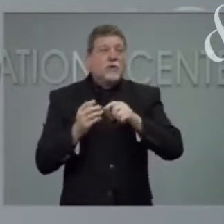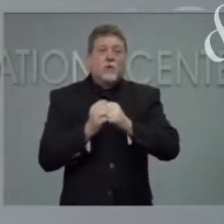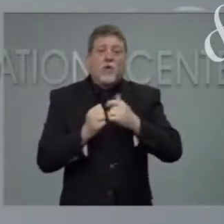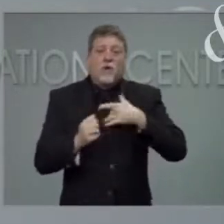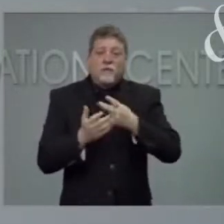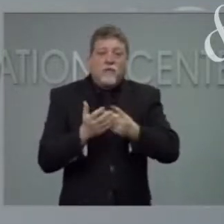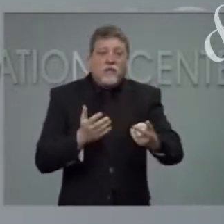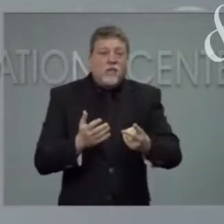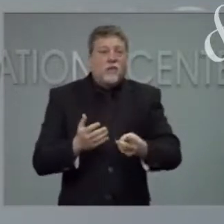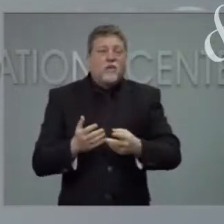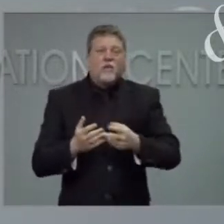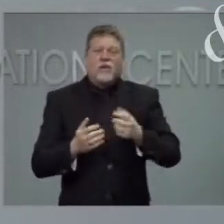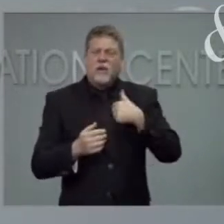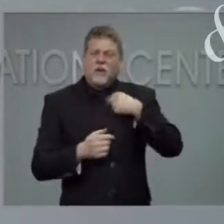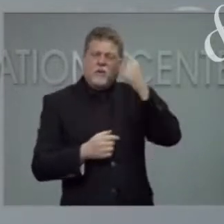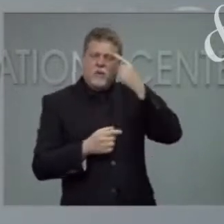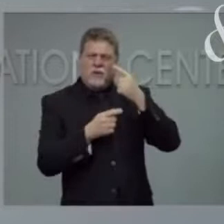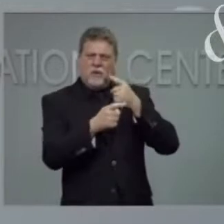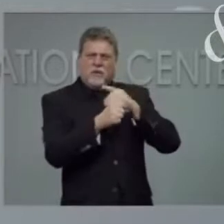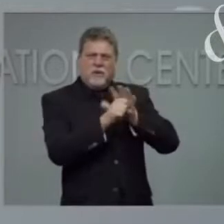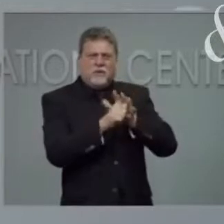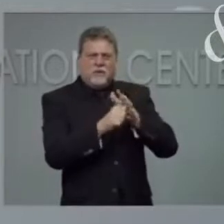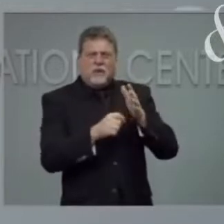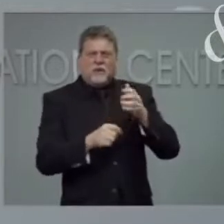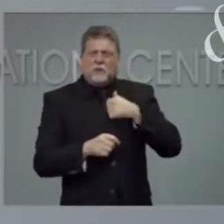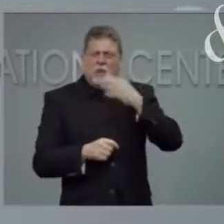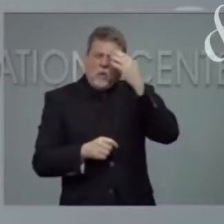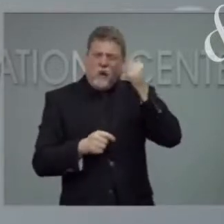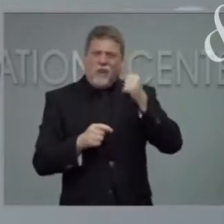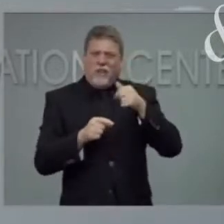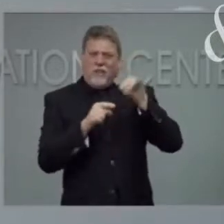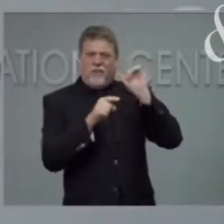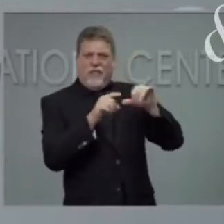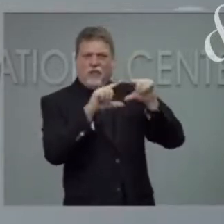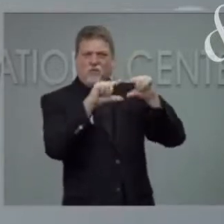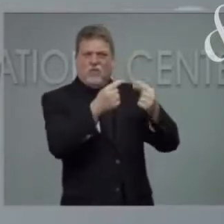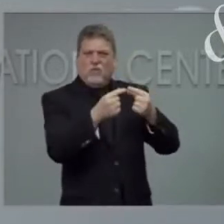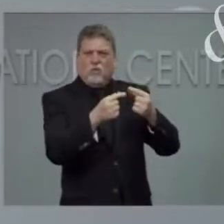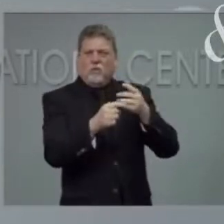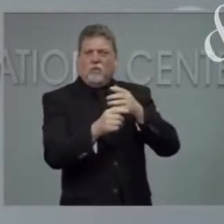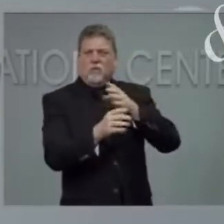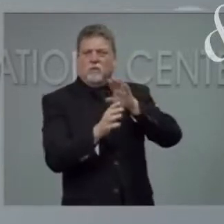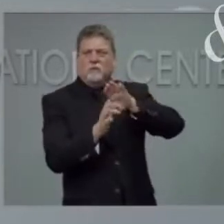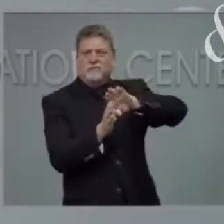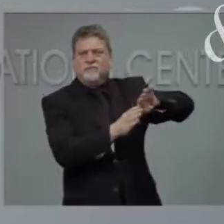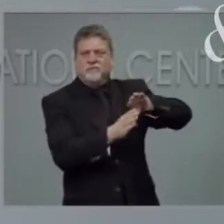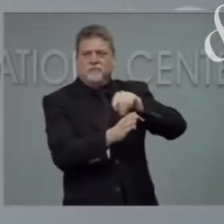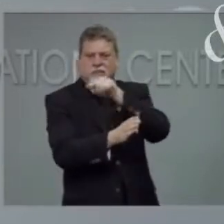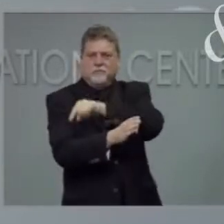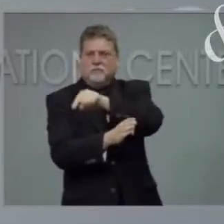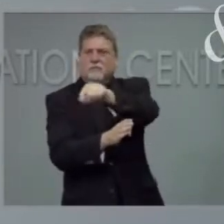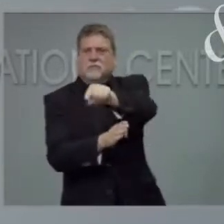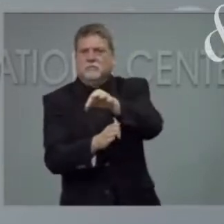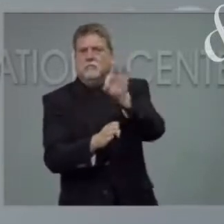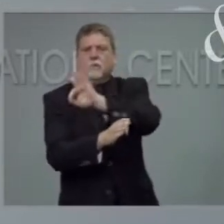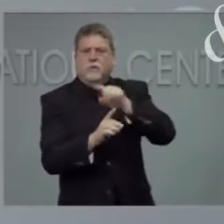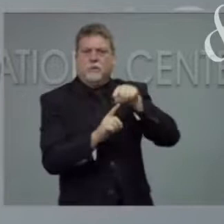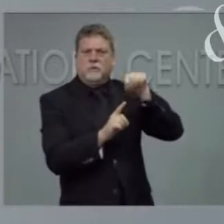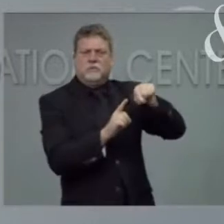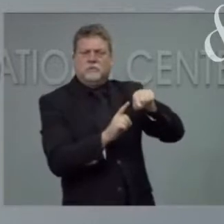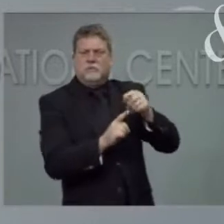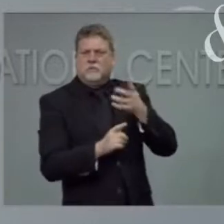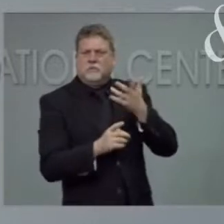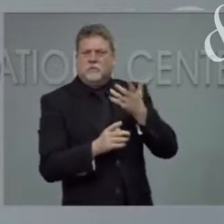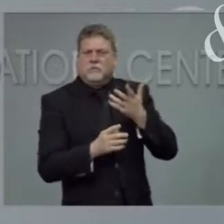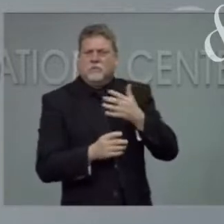heart failure. So I'm just wondering why it's taken so long to focus on them in the vaccination campaign.